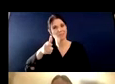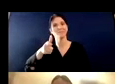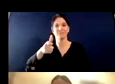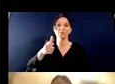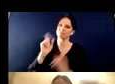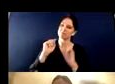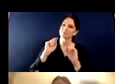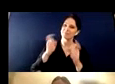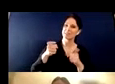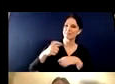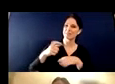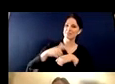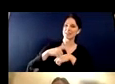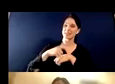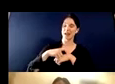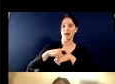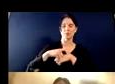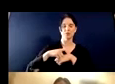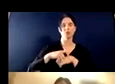to refill your cup.